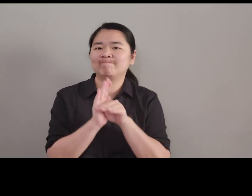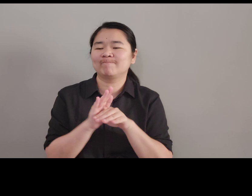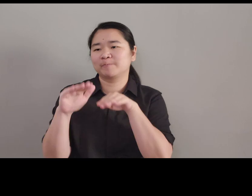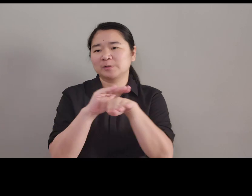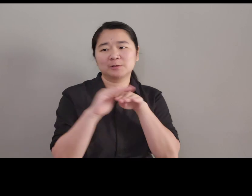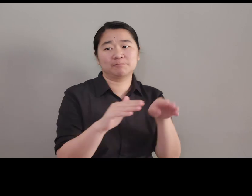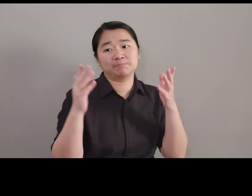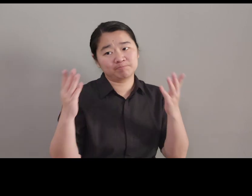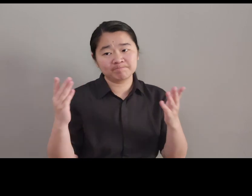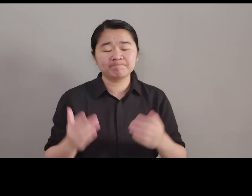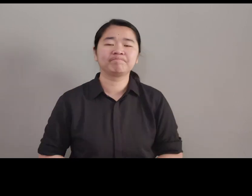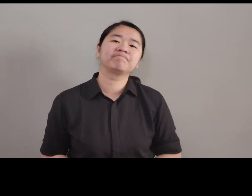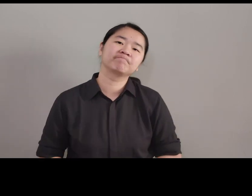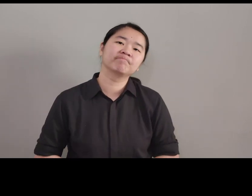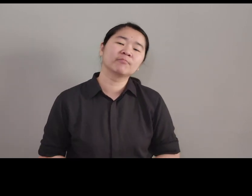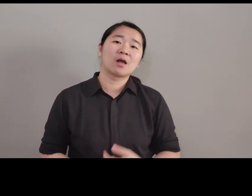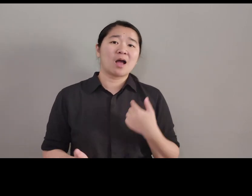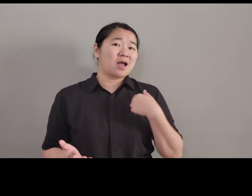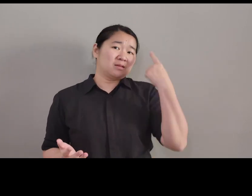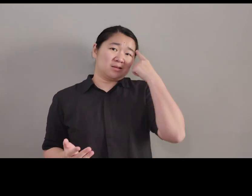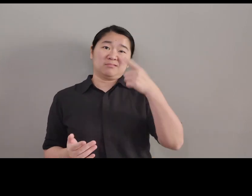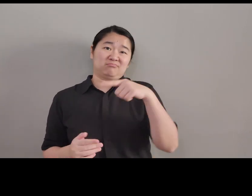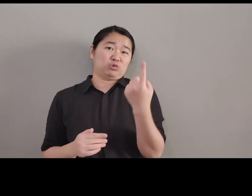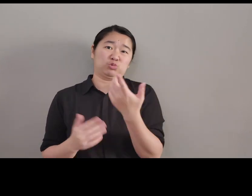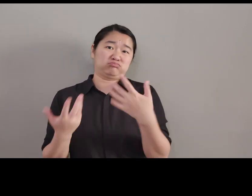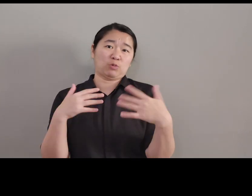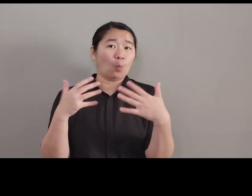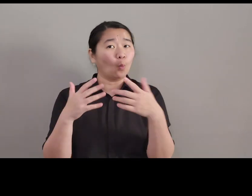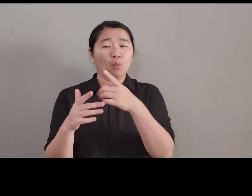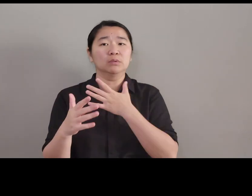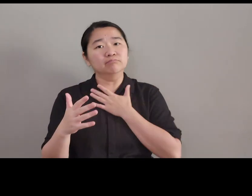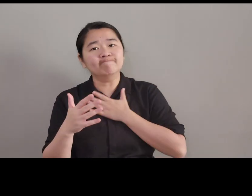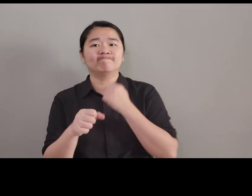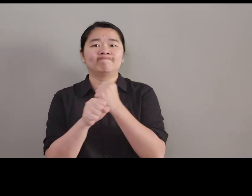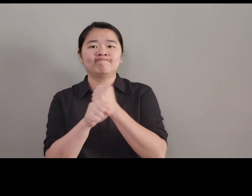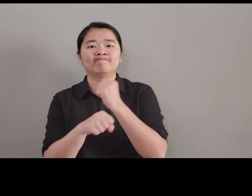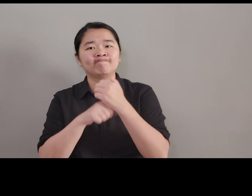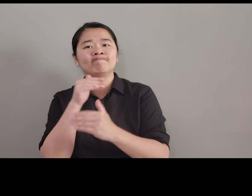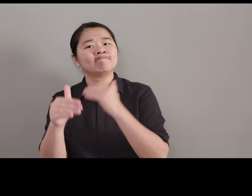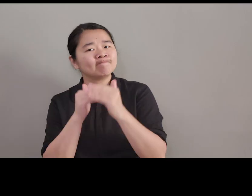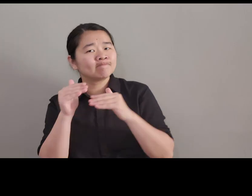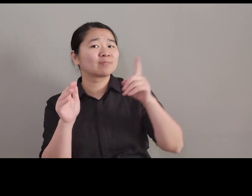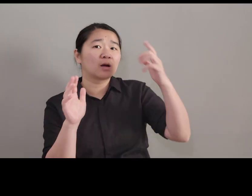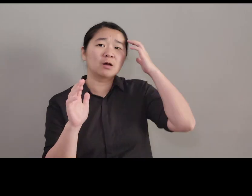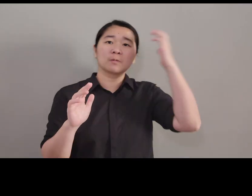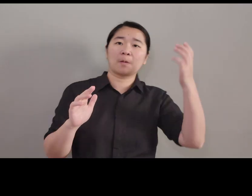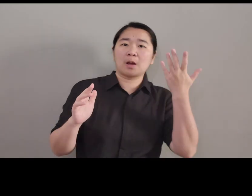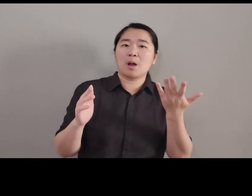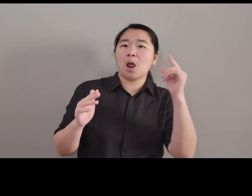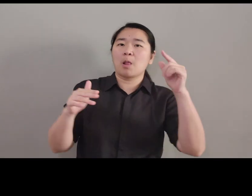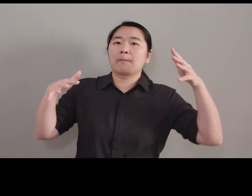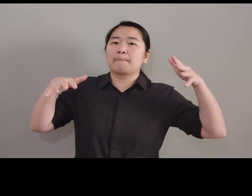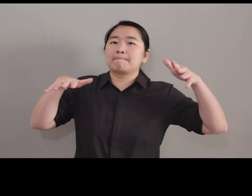of industry somehow, even if it is now with the government, but still very kind of close to industry. So what's your thought on this? But